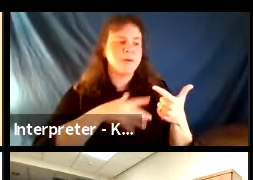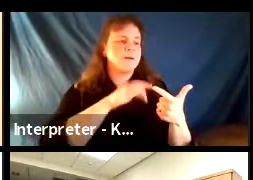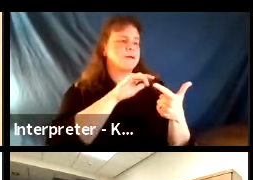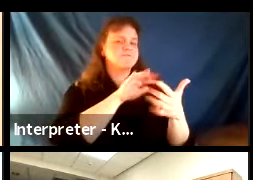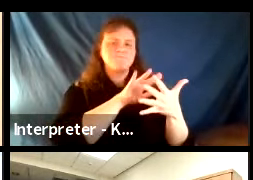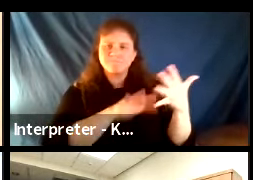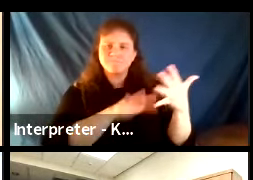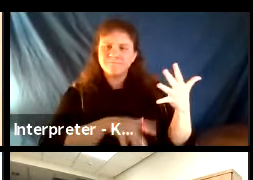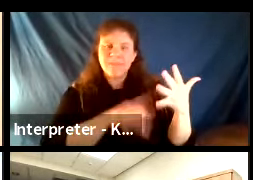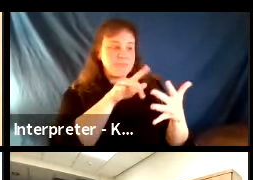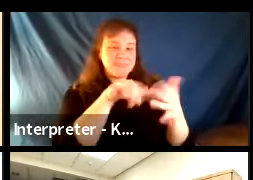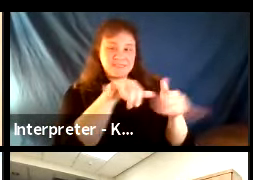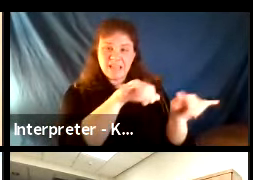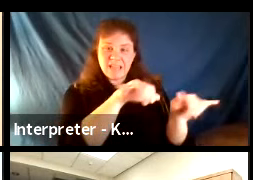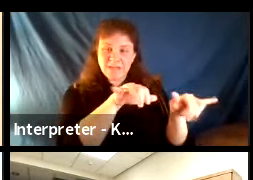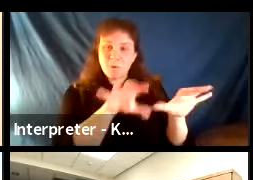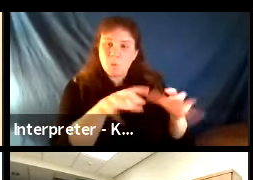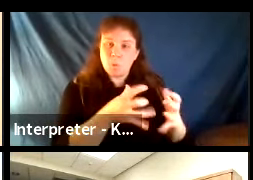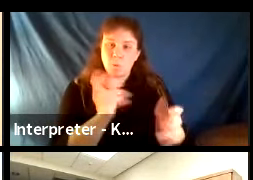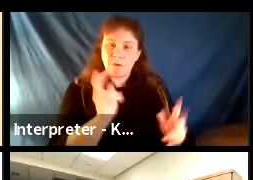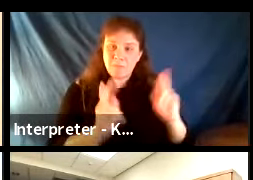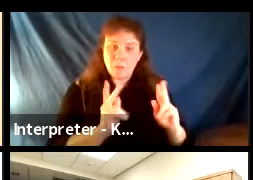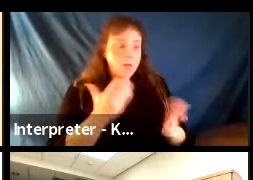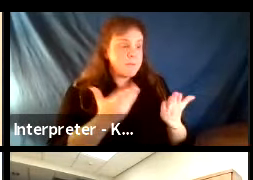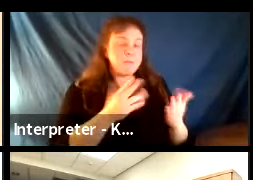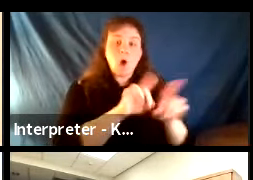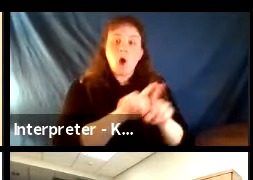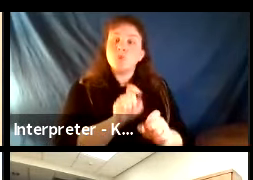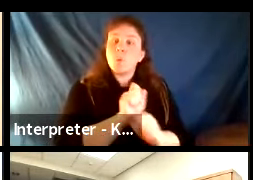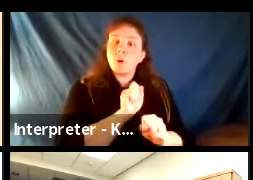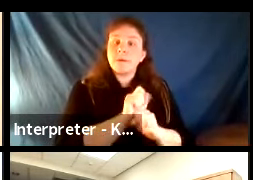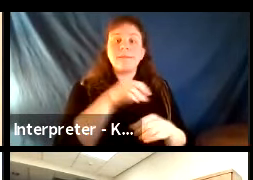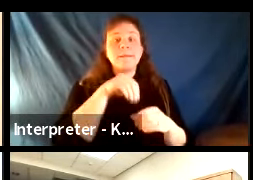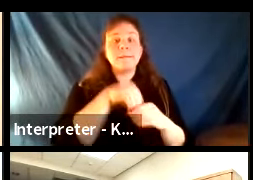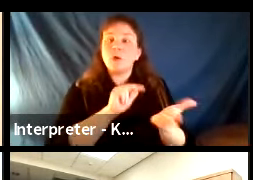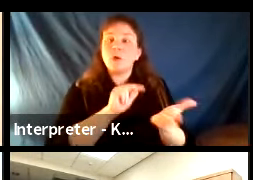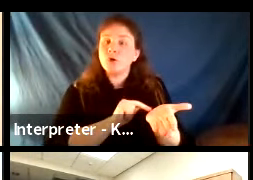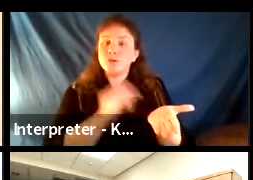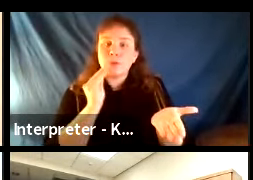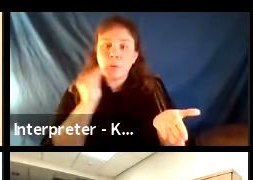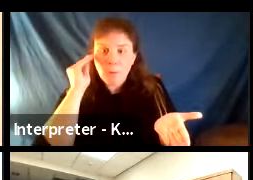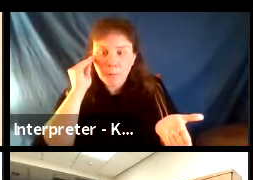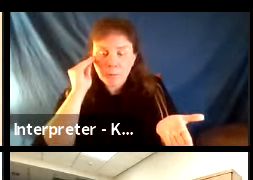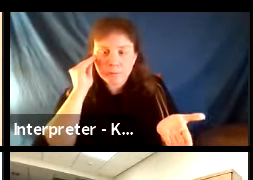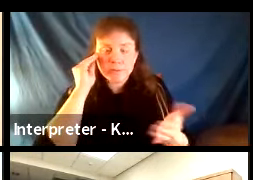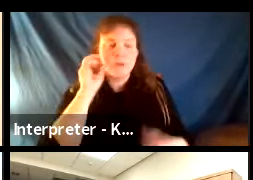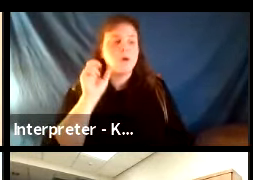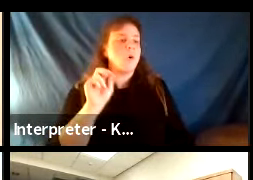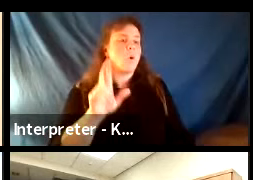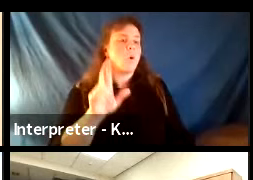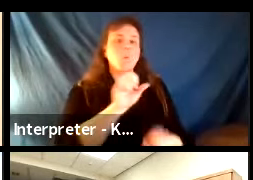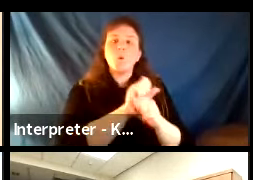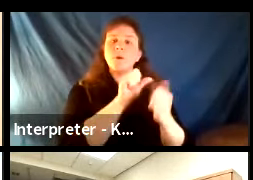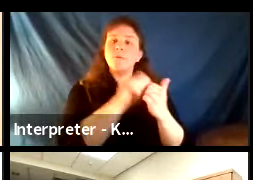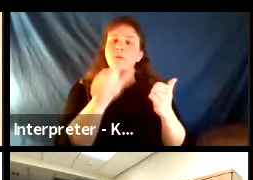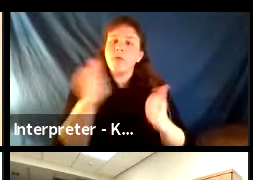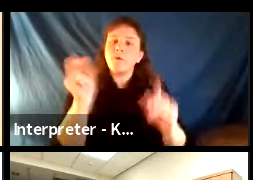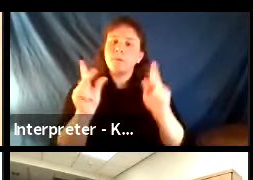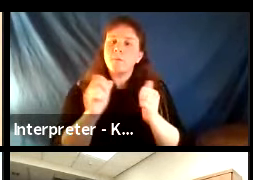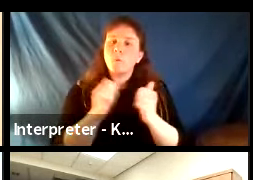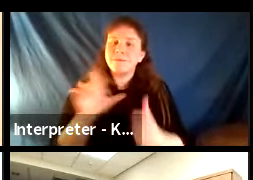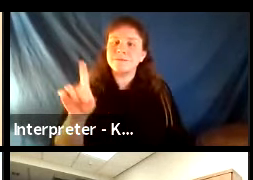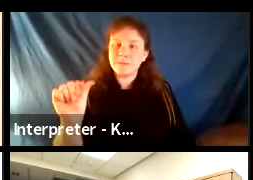those same individuals when maybe working extra hours in nursing homes or with other people with disabilities, and there is a